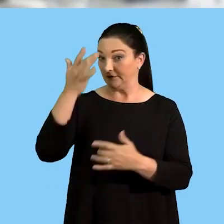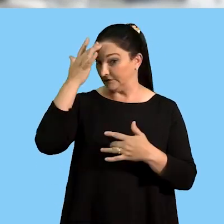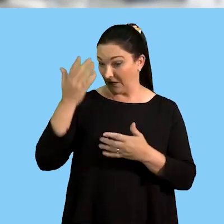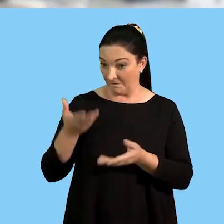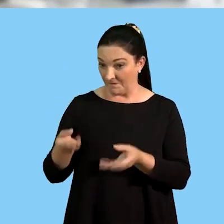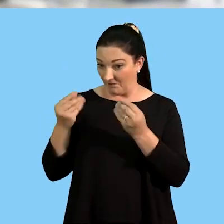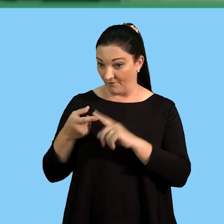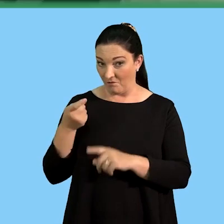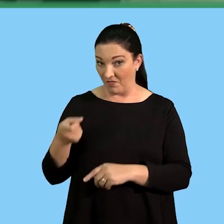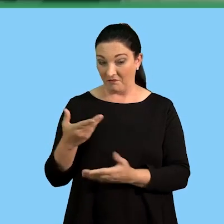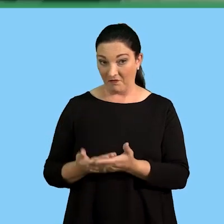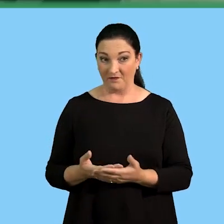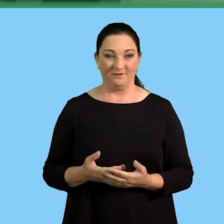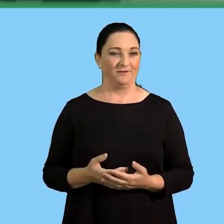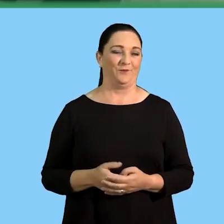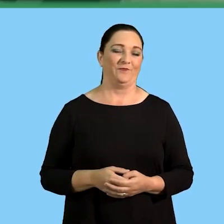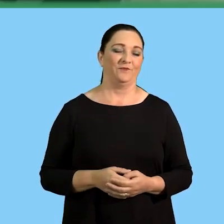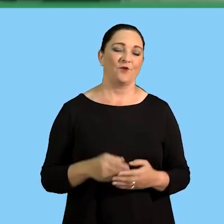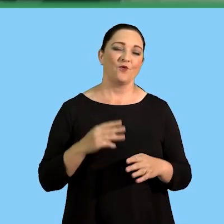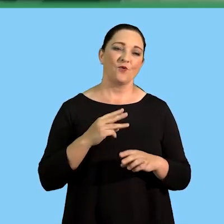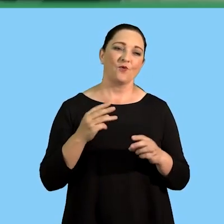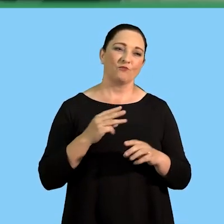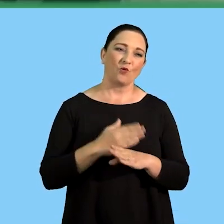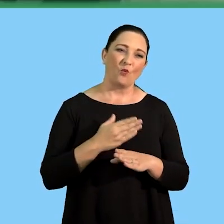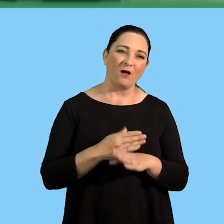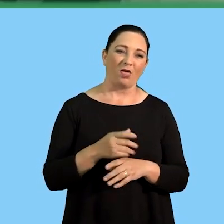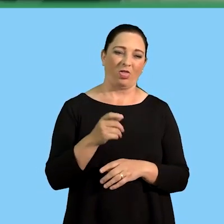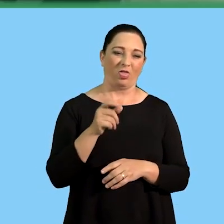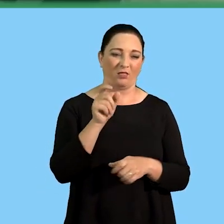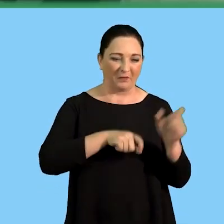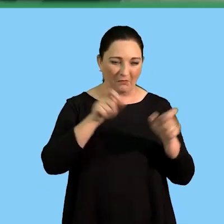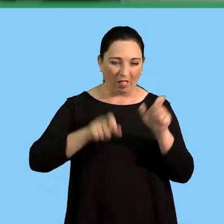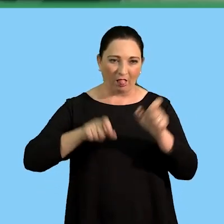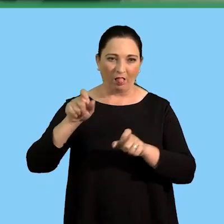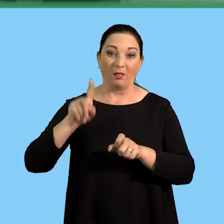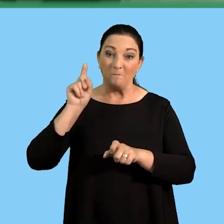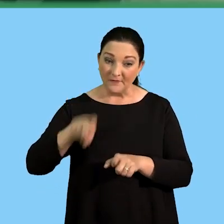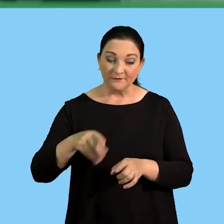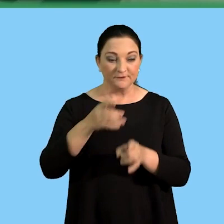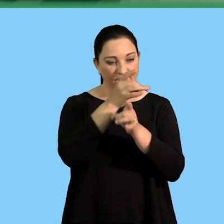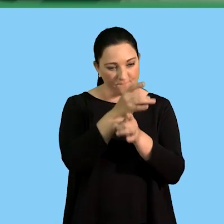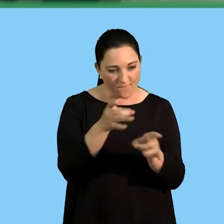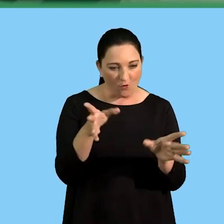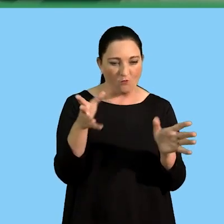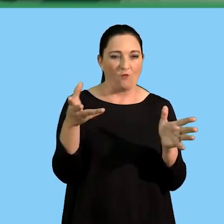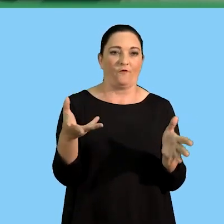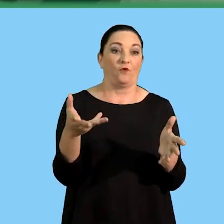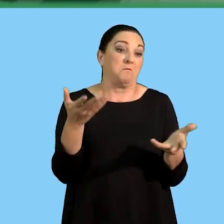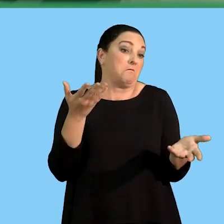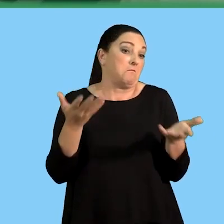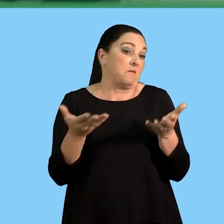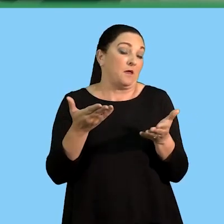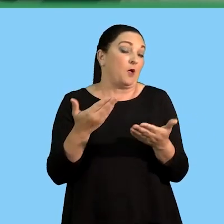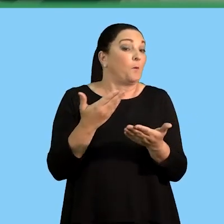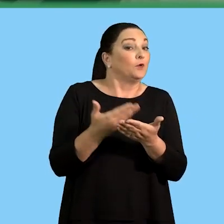their employees. Workers should also be informed of the potential safety